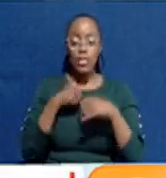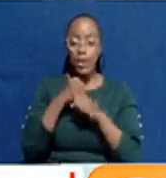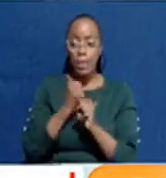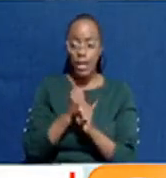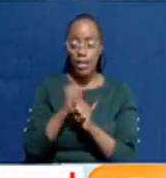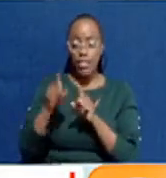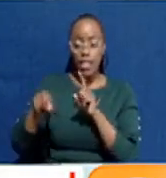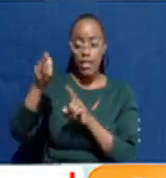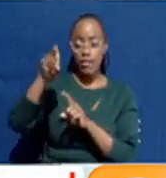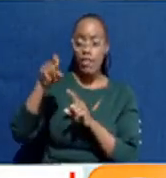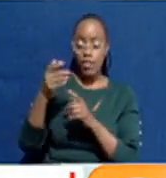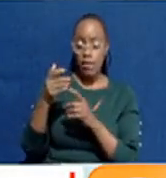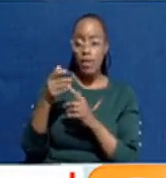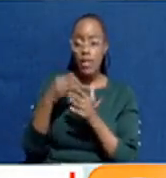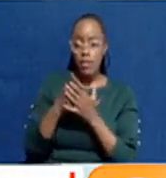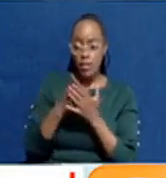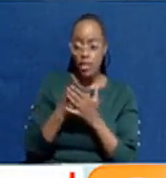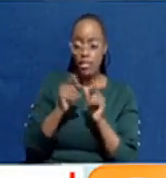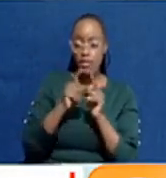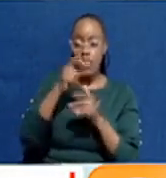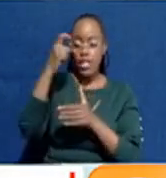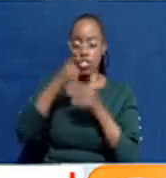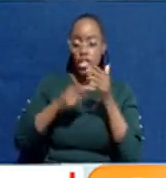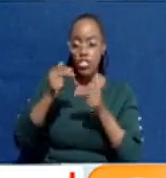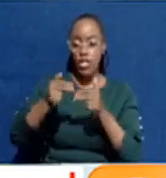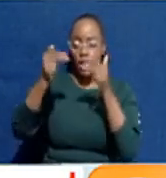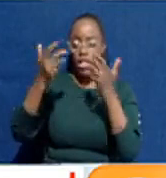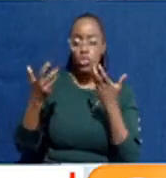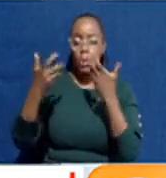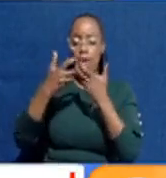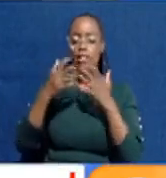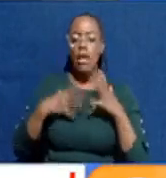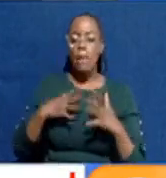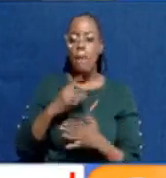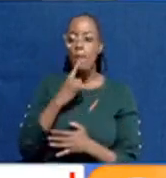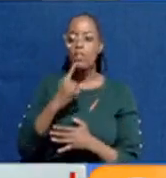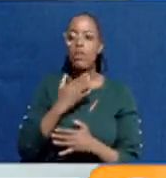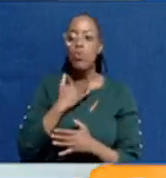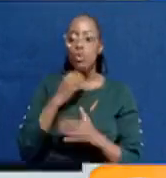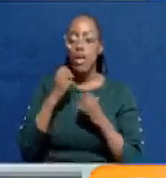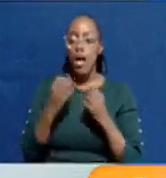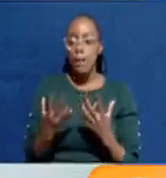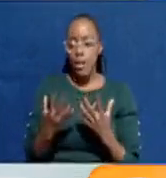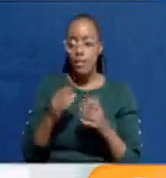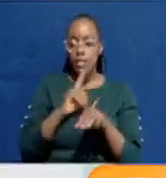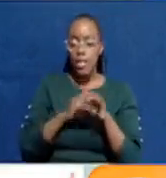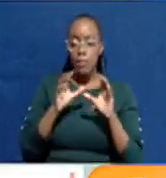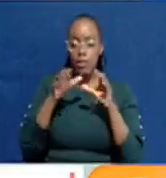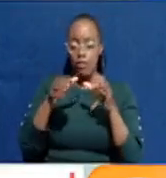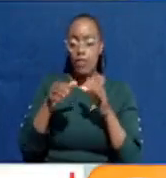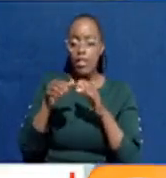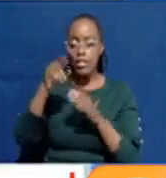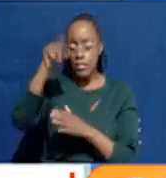They'll increase the premium. They charge higher premium to match what people are claiming. When a company is placed under statutory